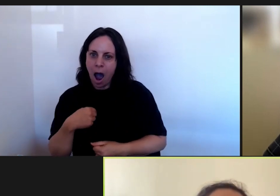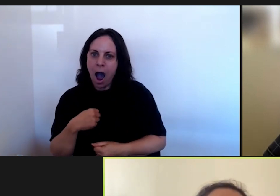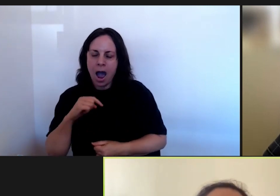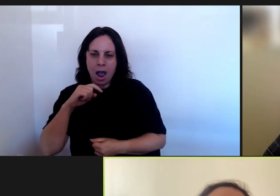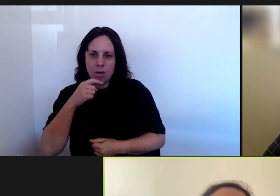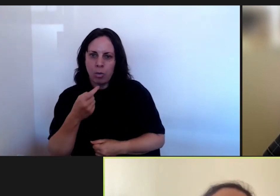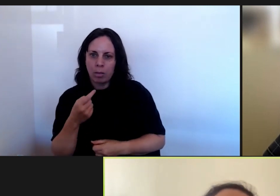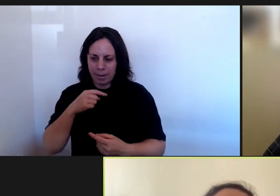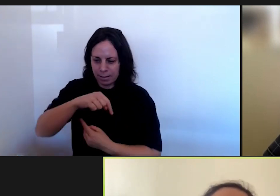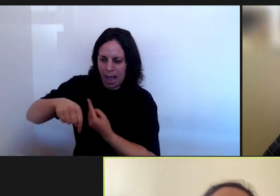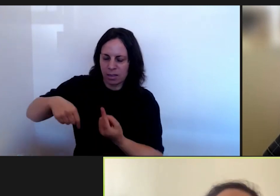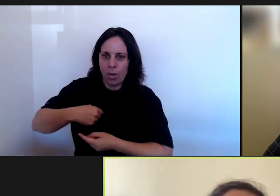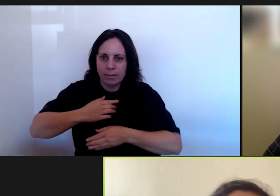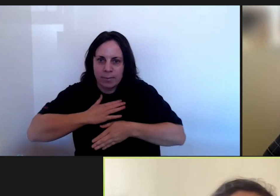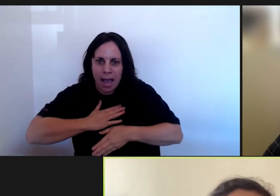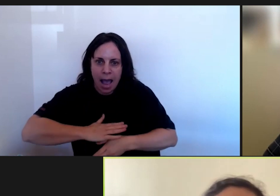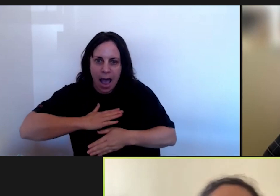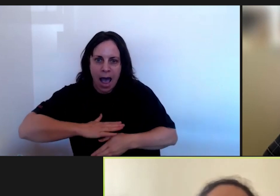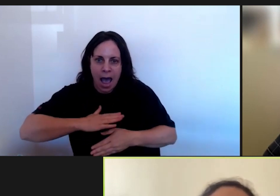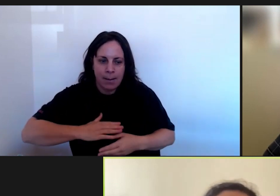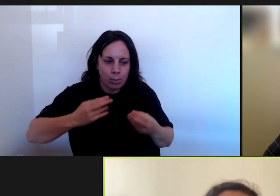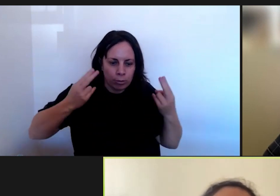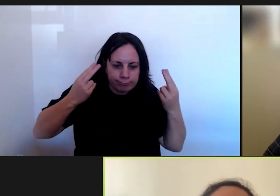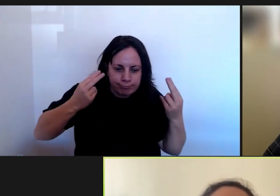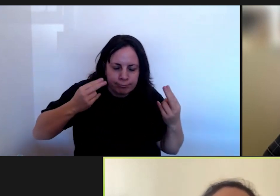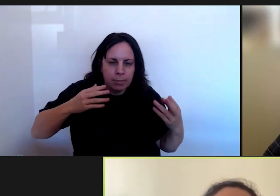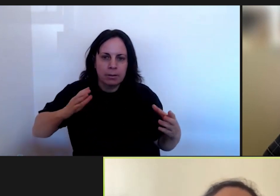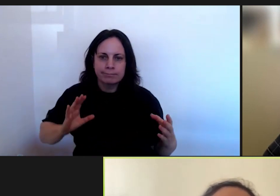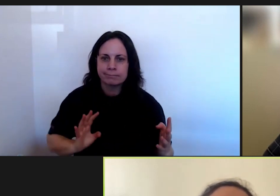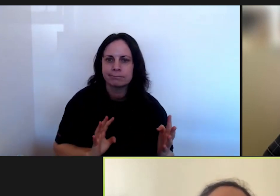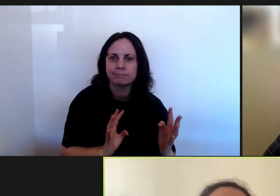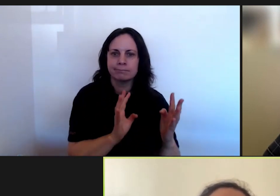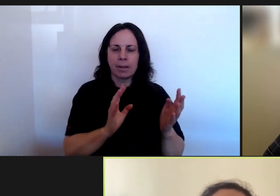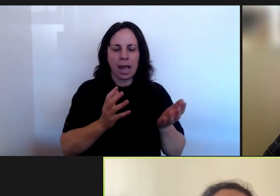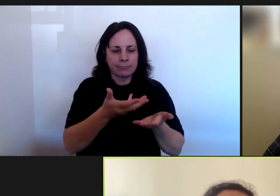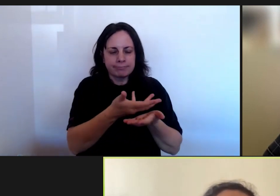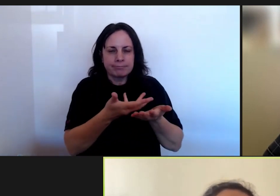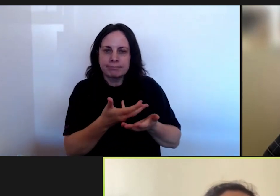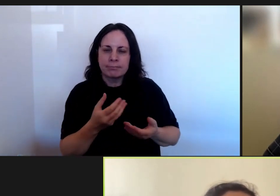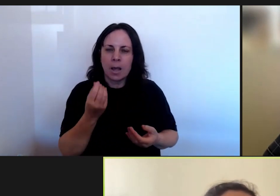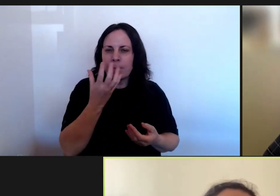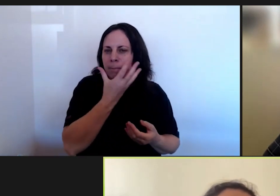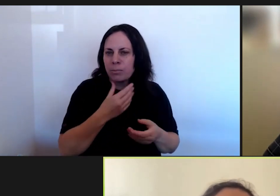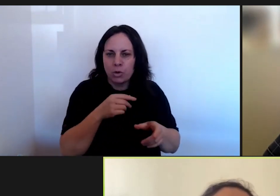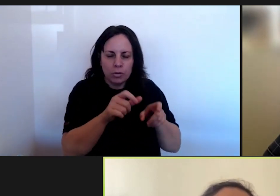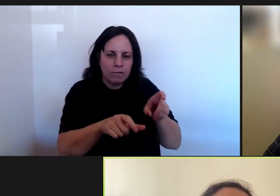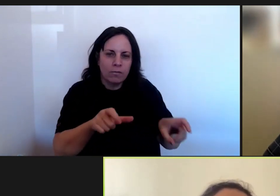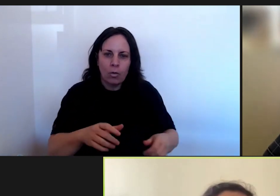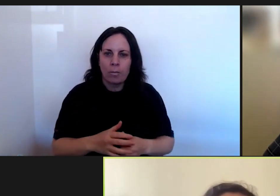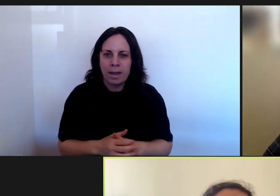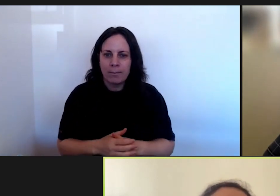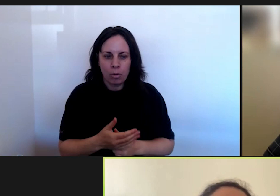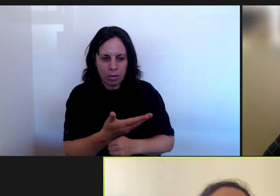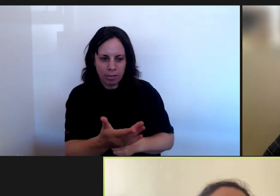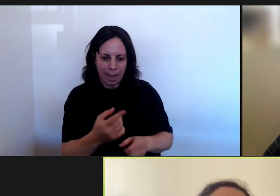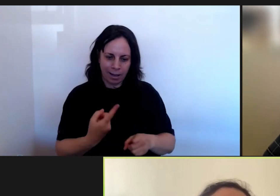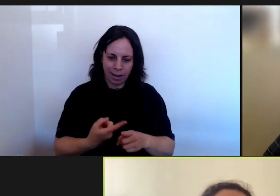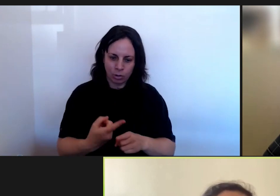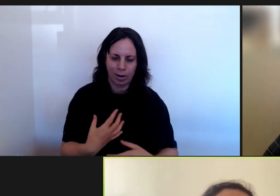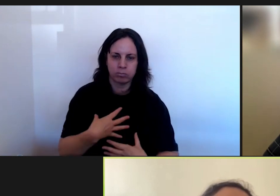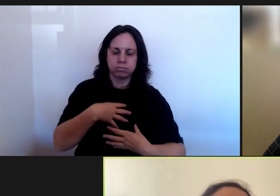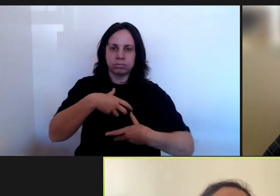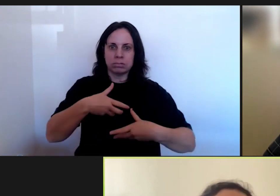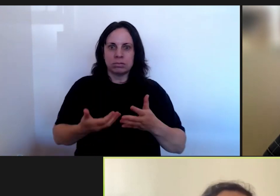guidance, because look at these beautiful people, human, even if they have been through so much in life, how quickly they adapt in the new environment